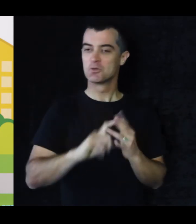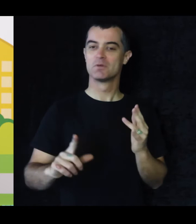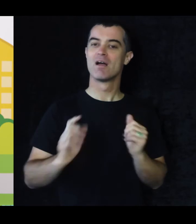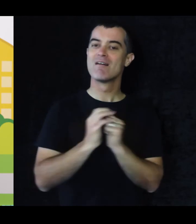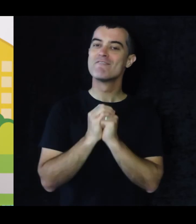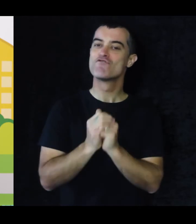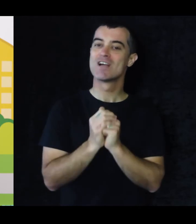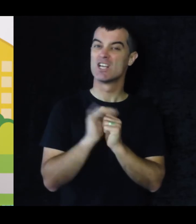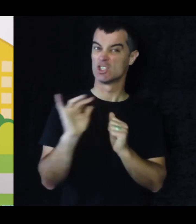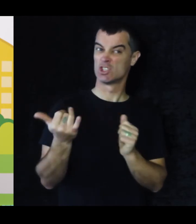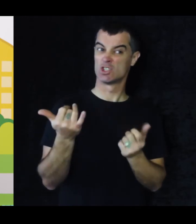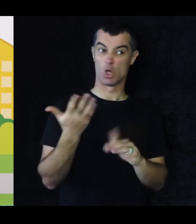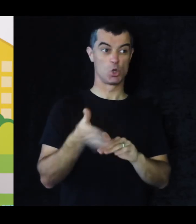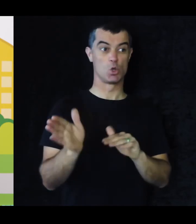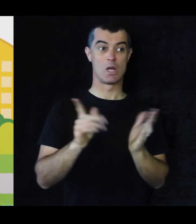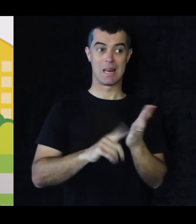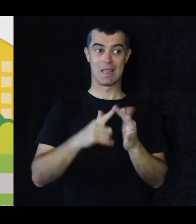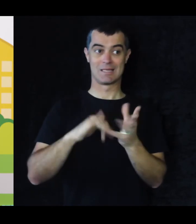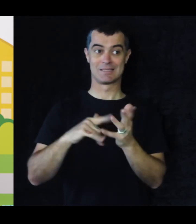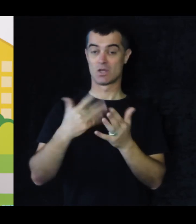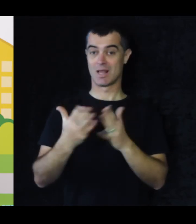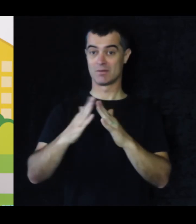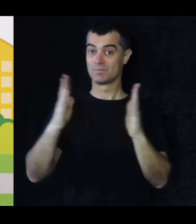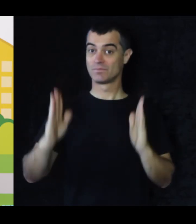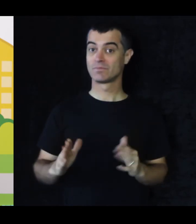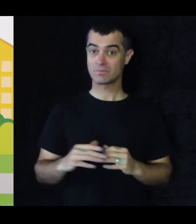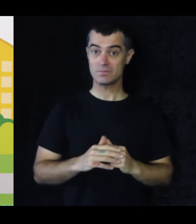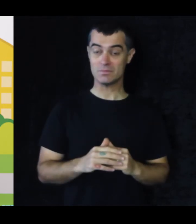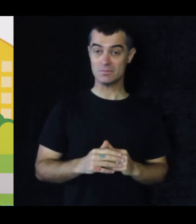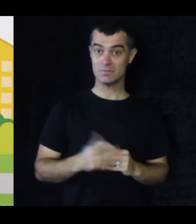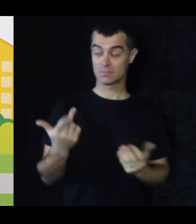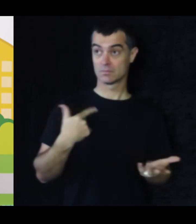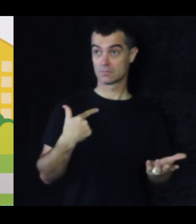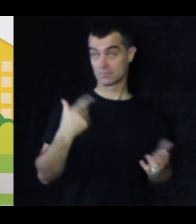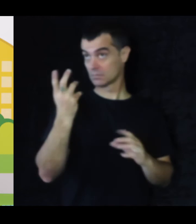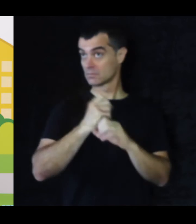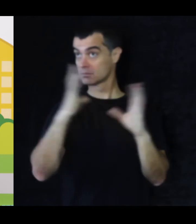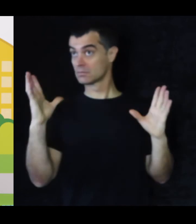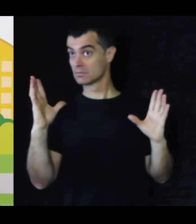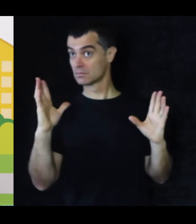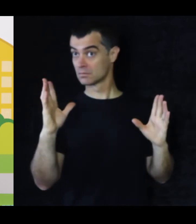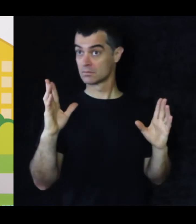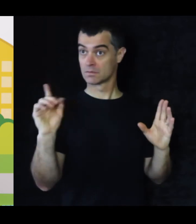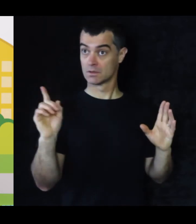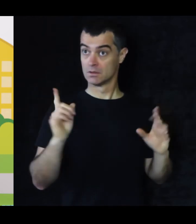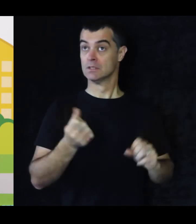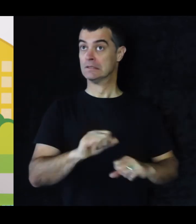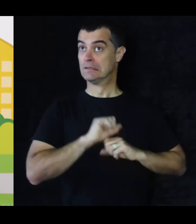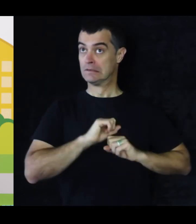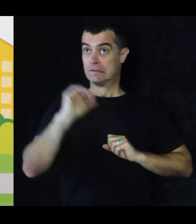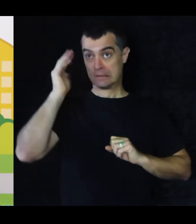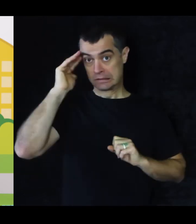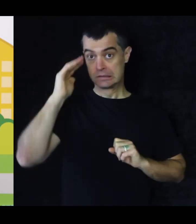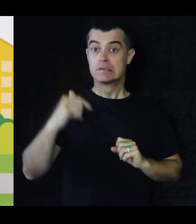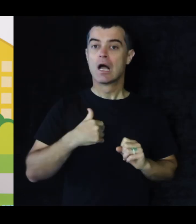friend has just got herself a new lease on a place, and I can't imagine the kind of courage it took to do